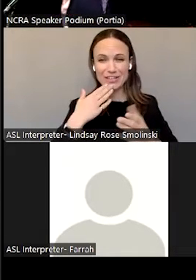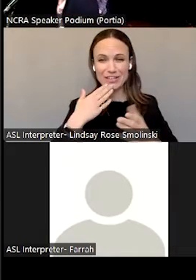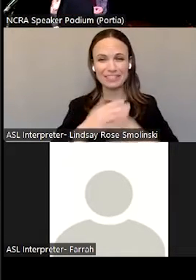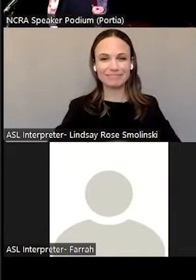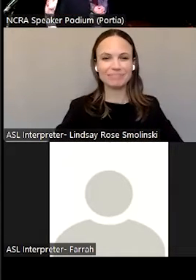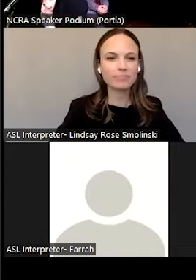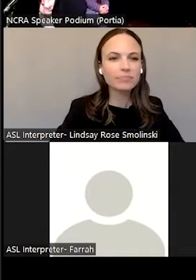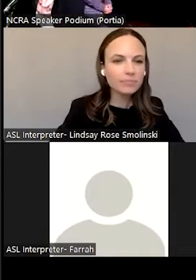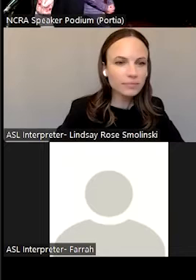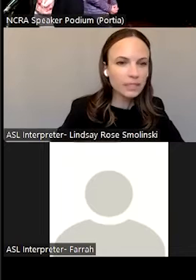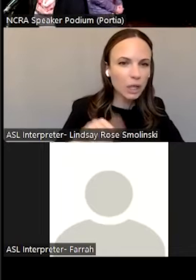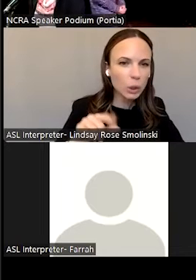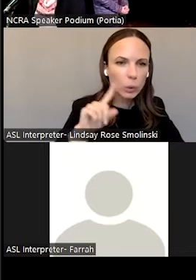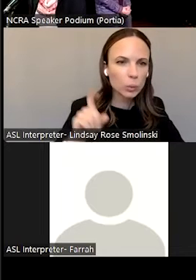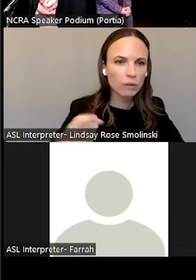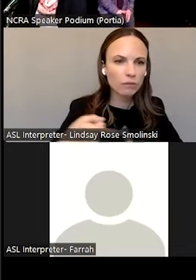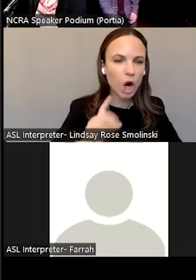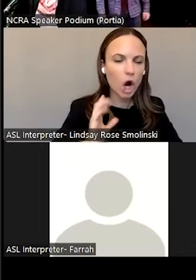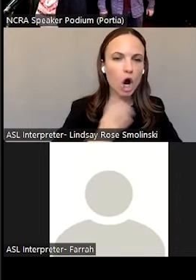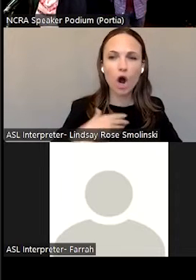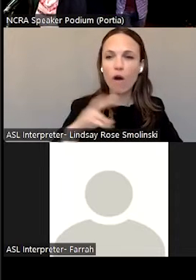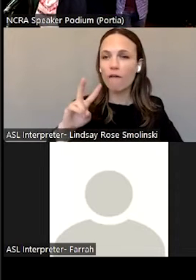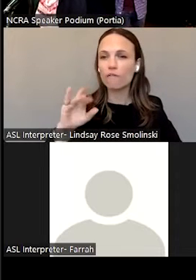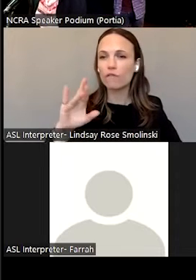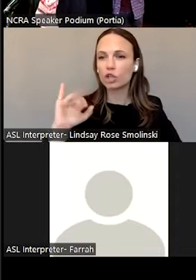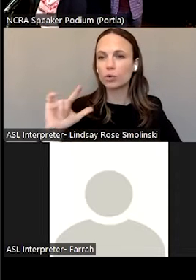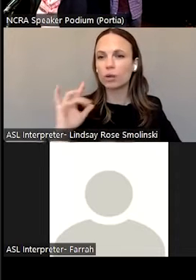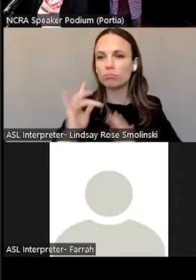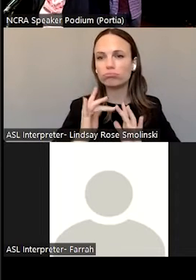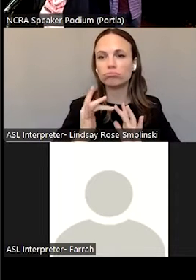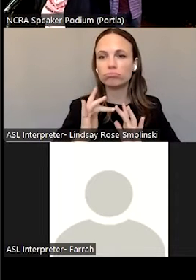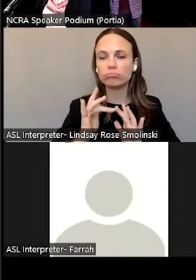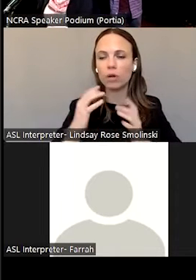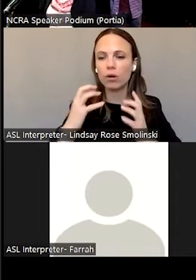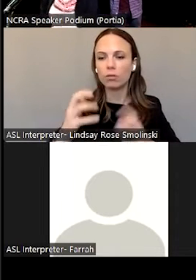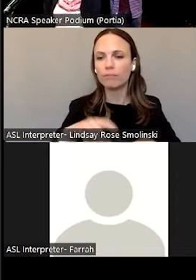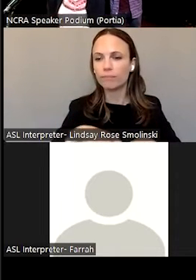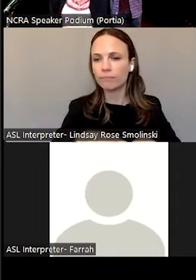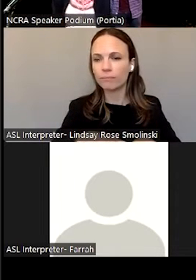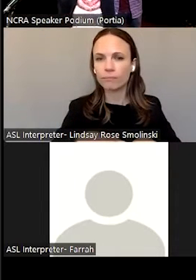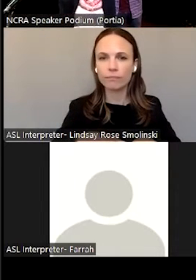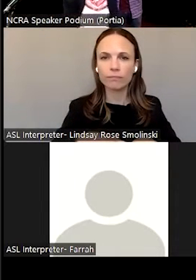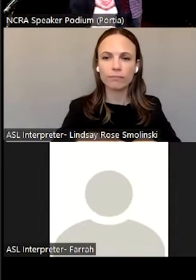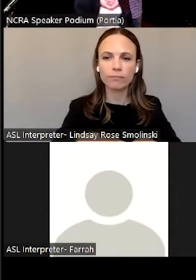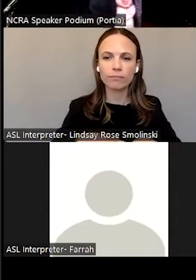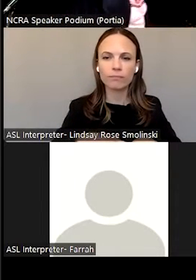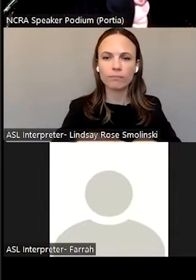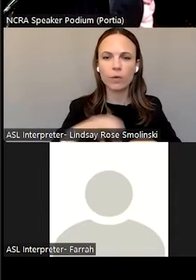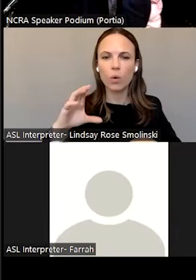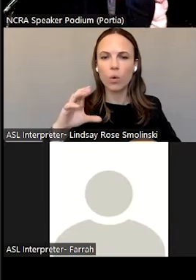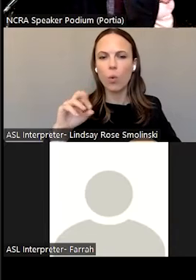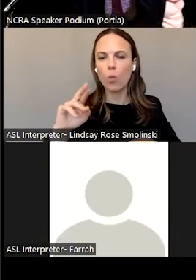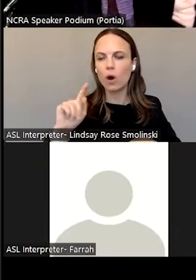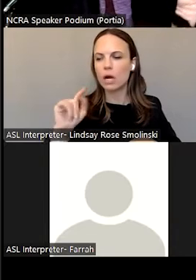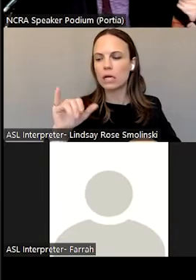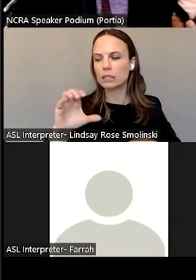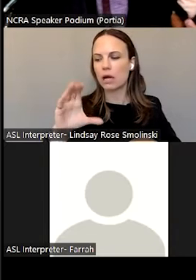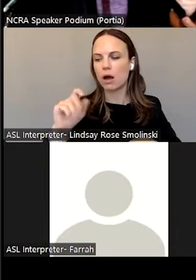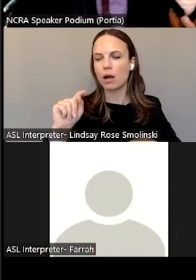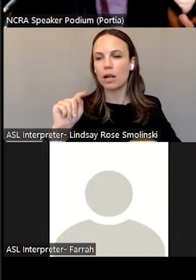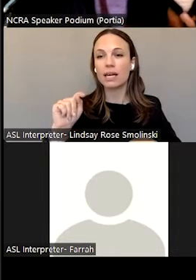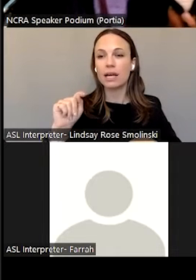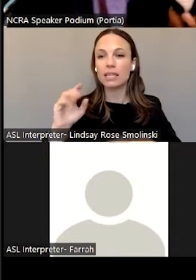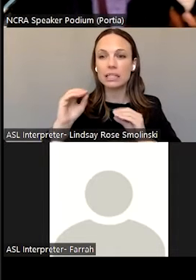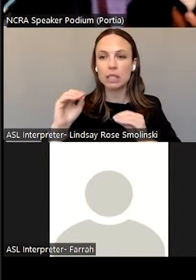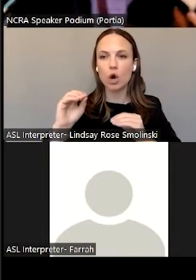Do we have any questions from our virtual audience? This question is from Courtney Scott at Zero Waste